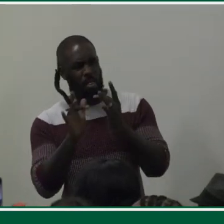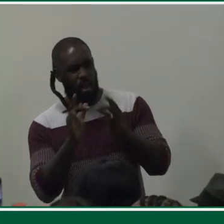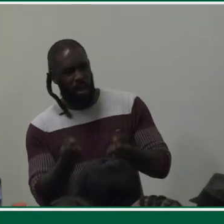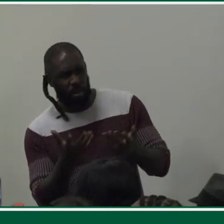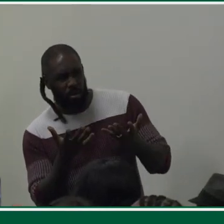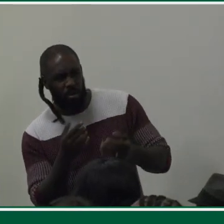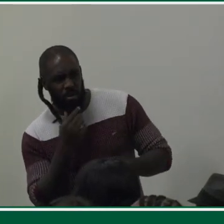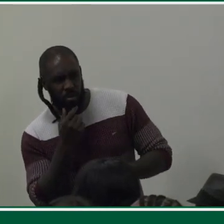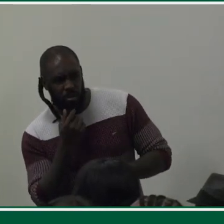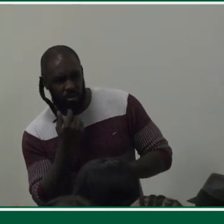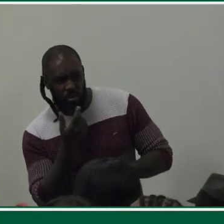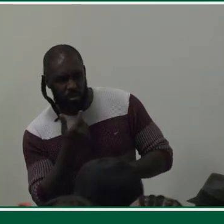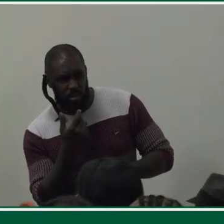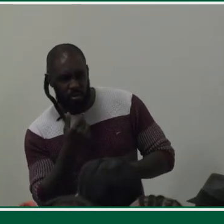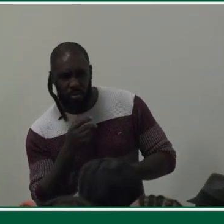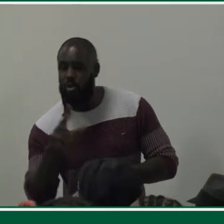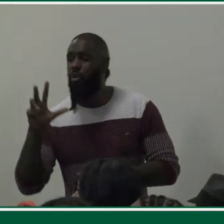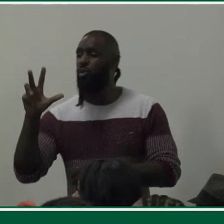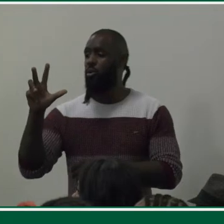right now?